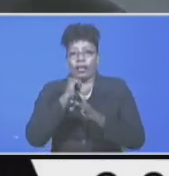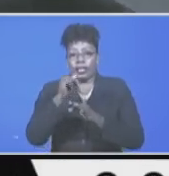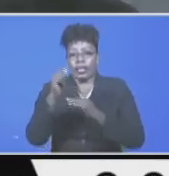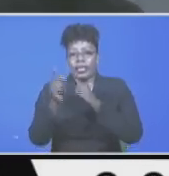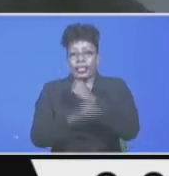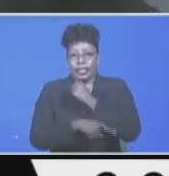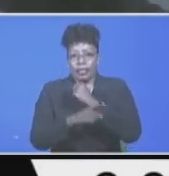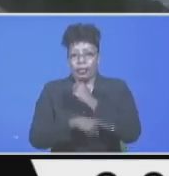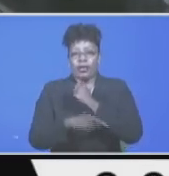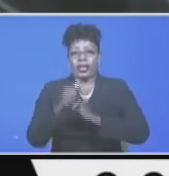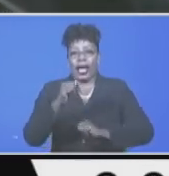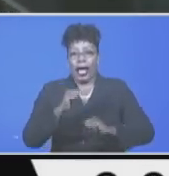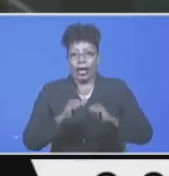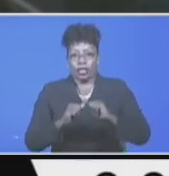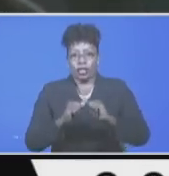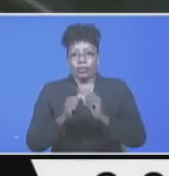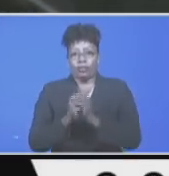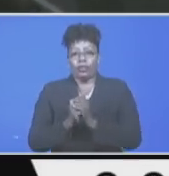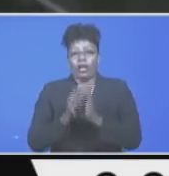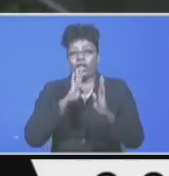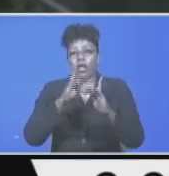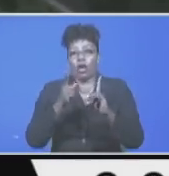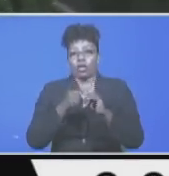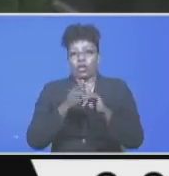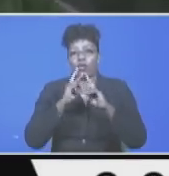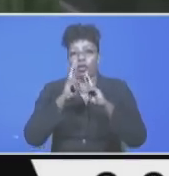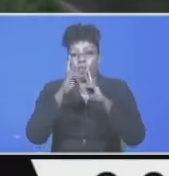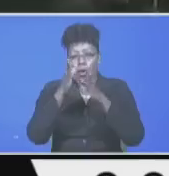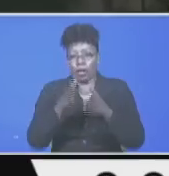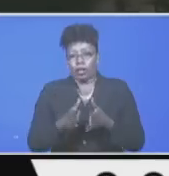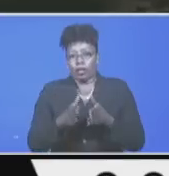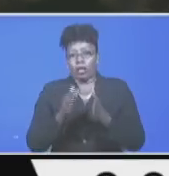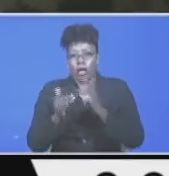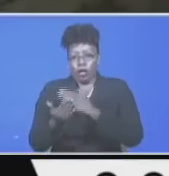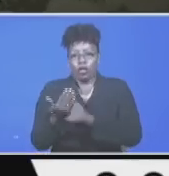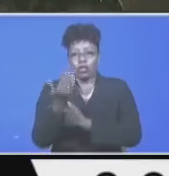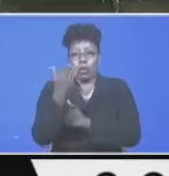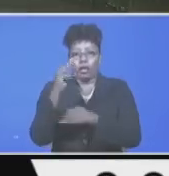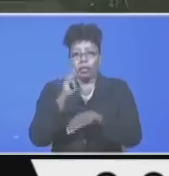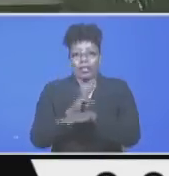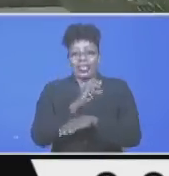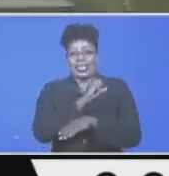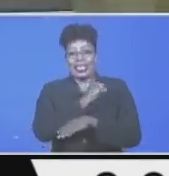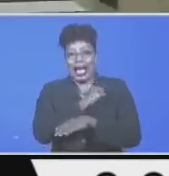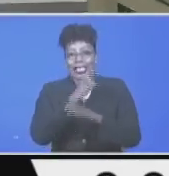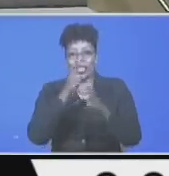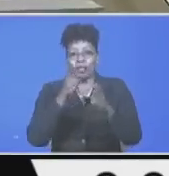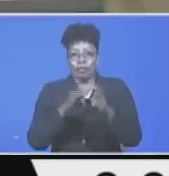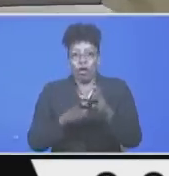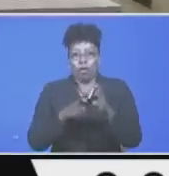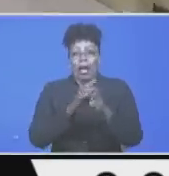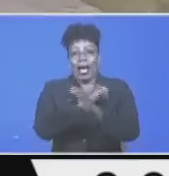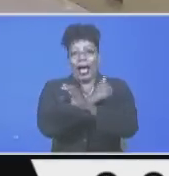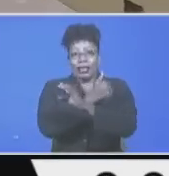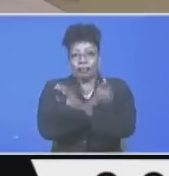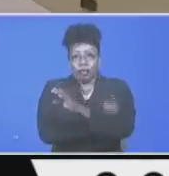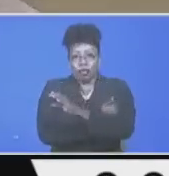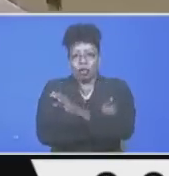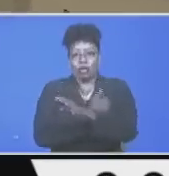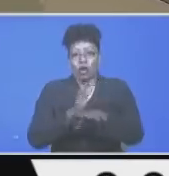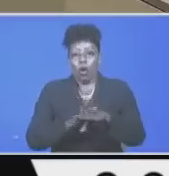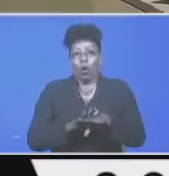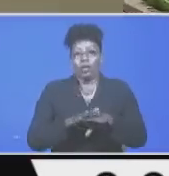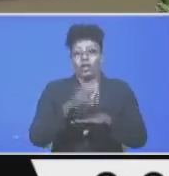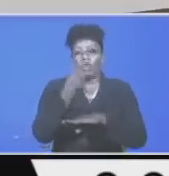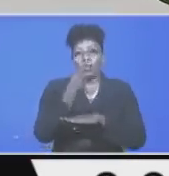disciplinary move. Speaking to reporters before the weekly cabinet meeting this morning, Minister Sands confirmed that the hospital administrator was placed on 2